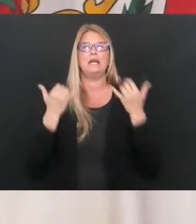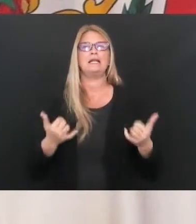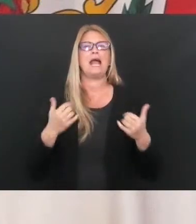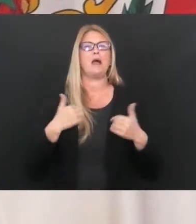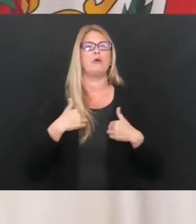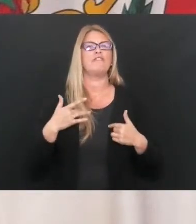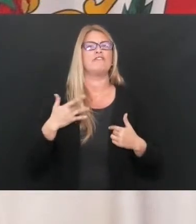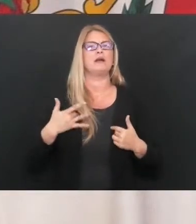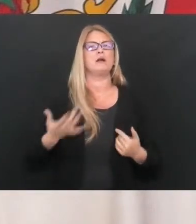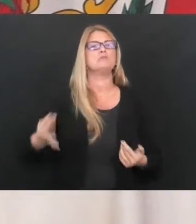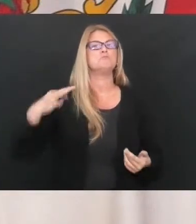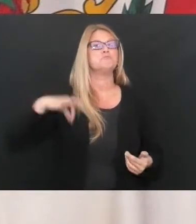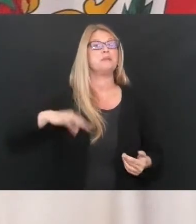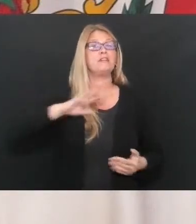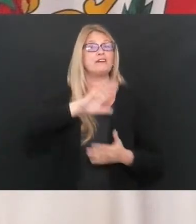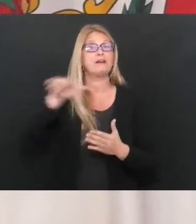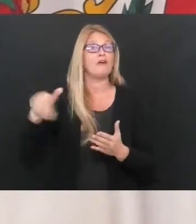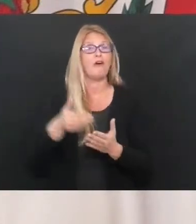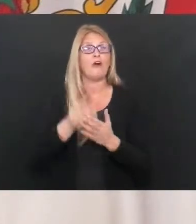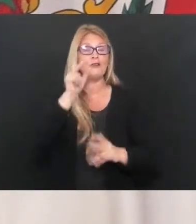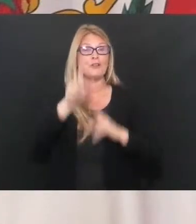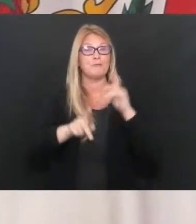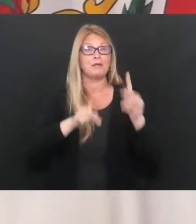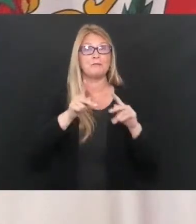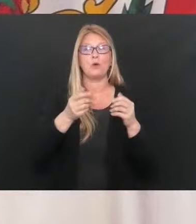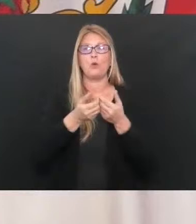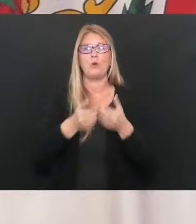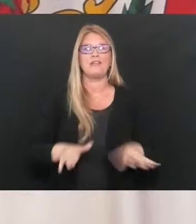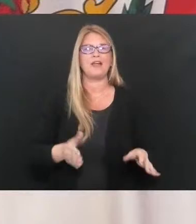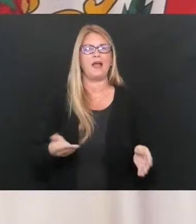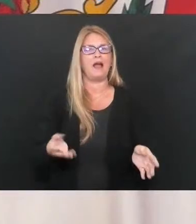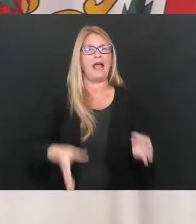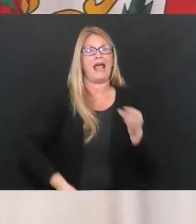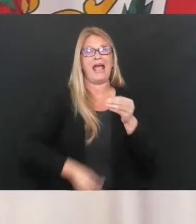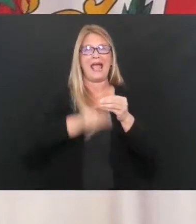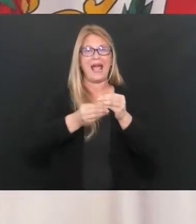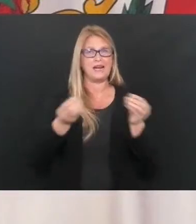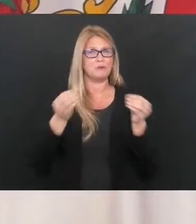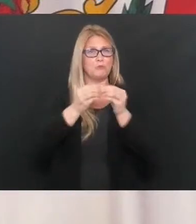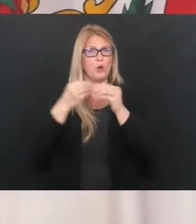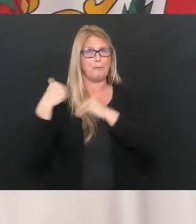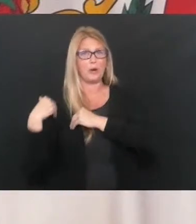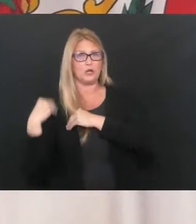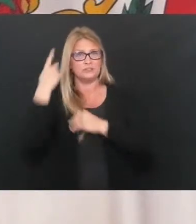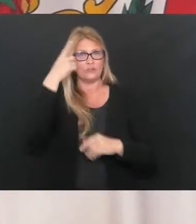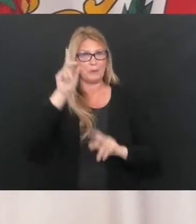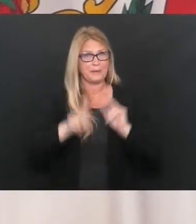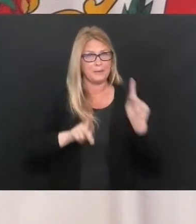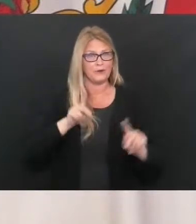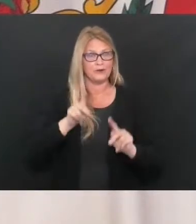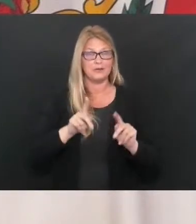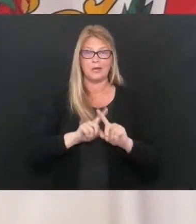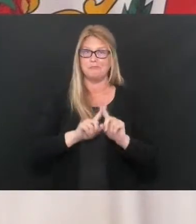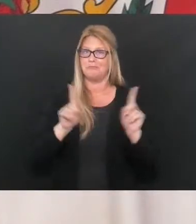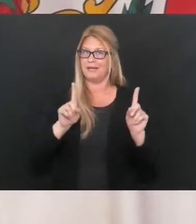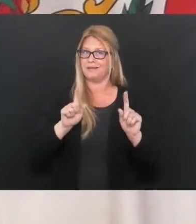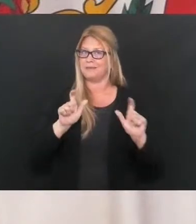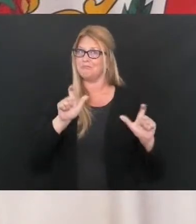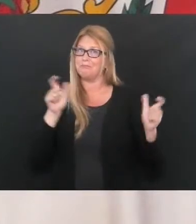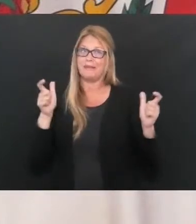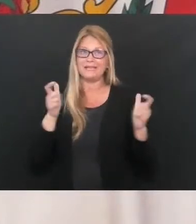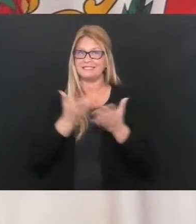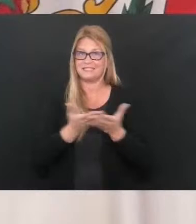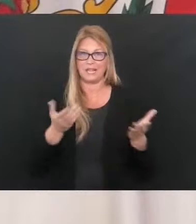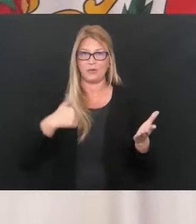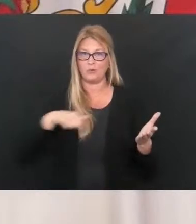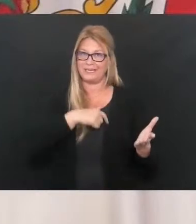of our people without laying any kind of burden on anybody substantial. But the biggest thing we got to do, Charles, is we have to